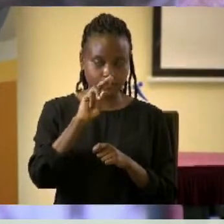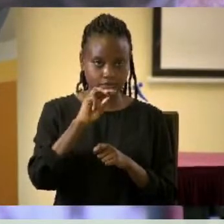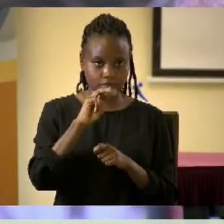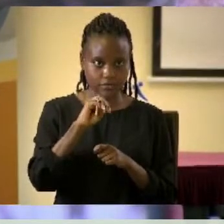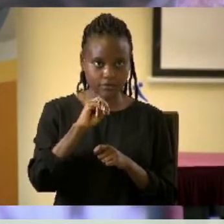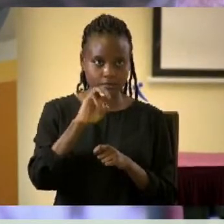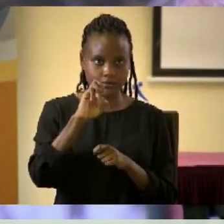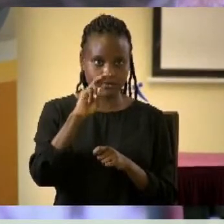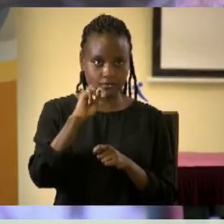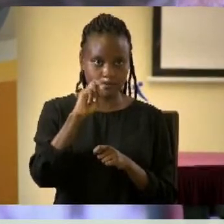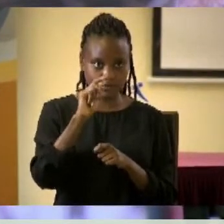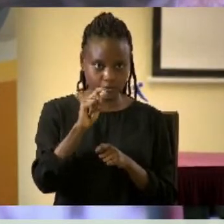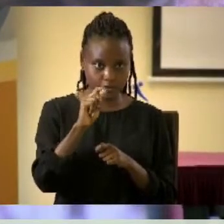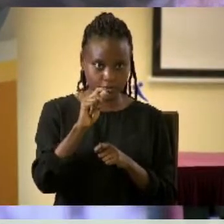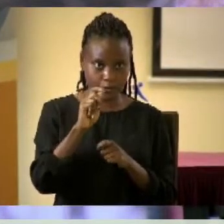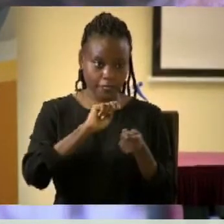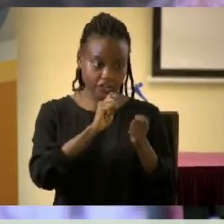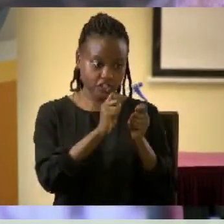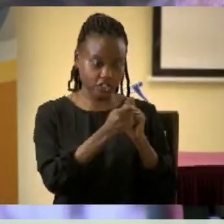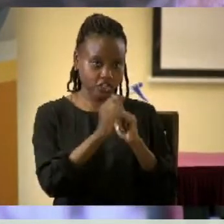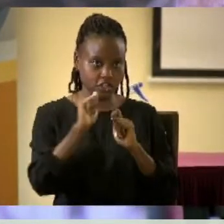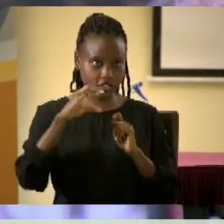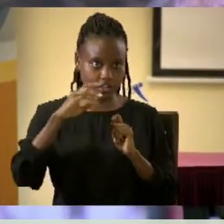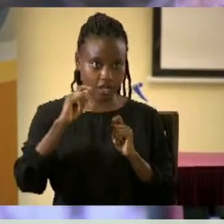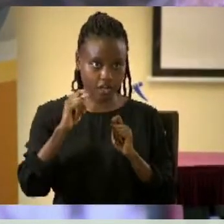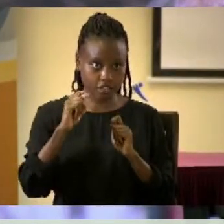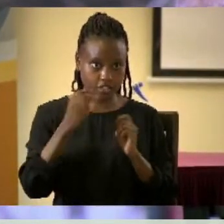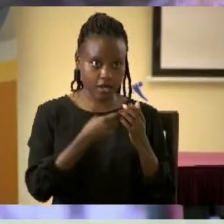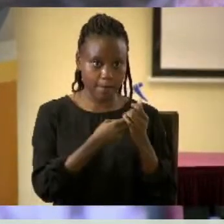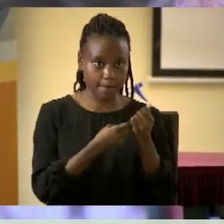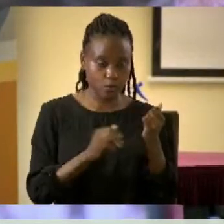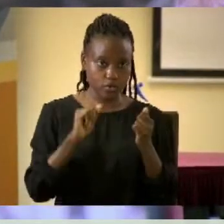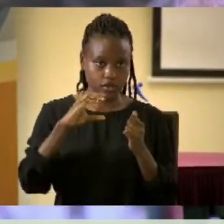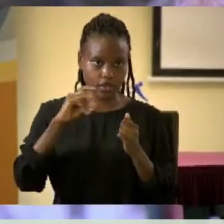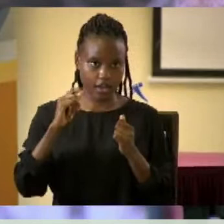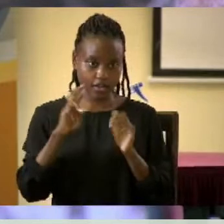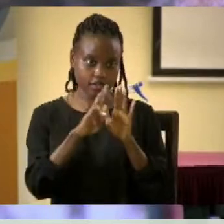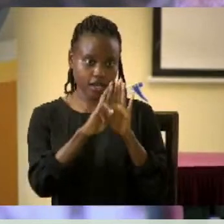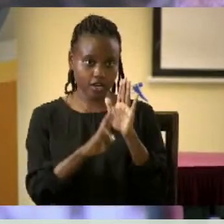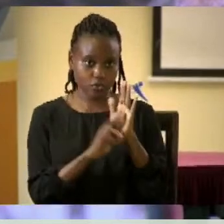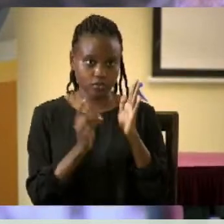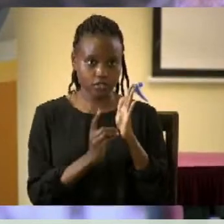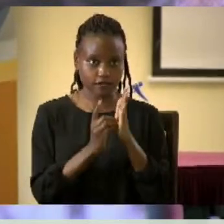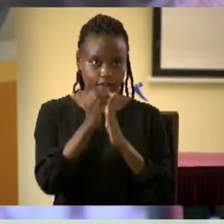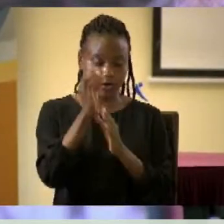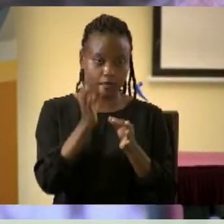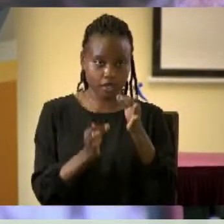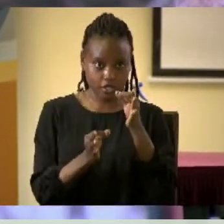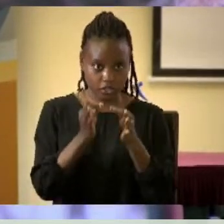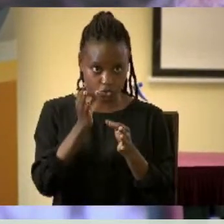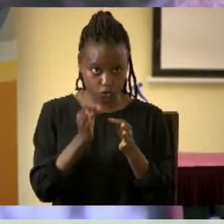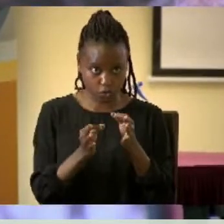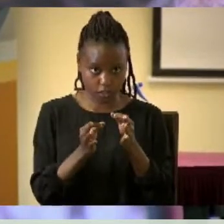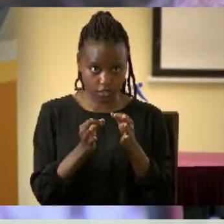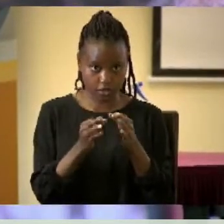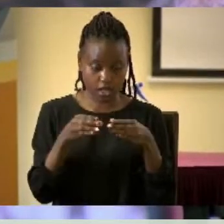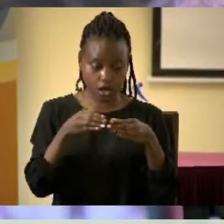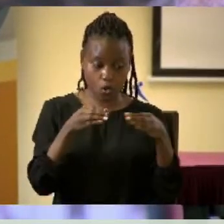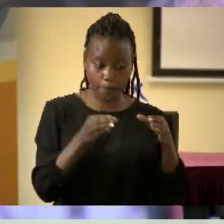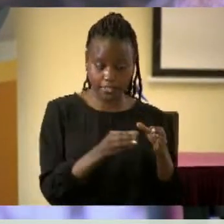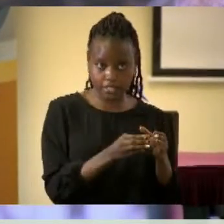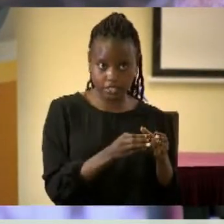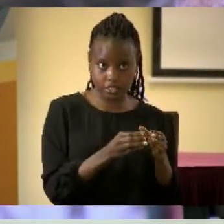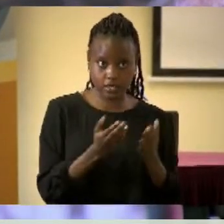clients in the small claims courts. Both the Act and the rules developed by the Judiciary Rules Committee provide